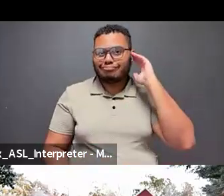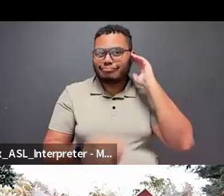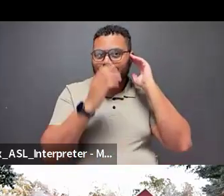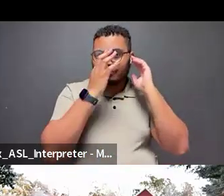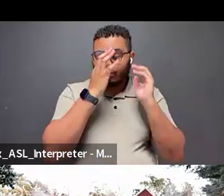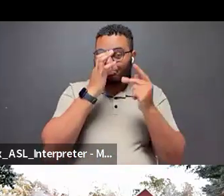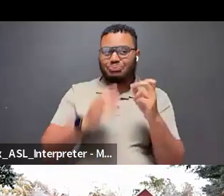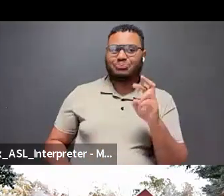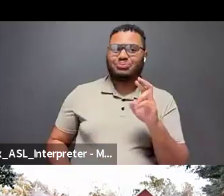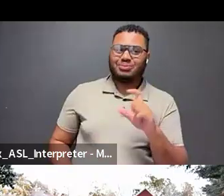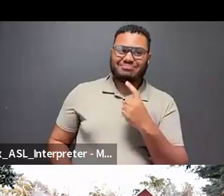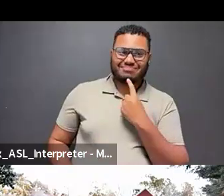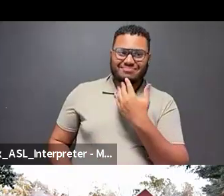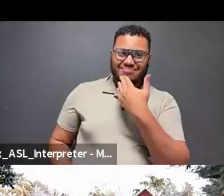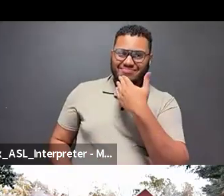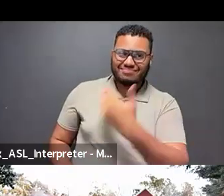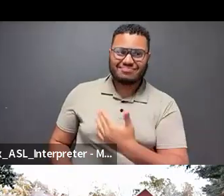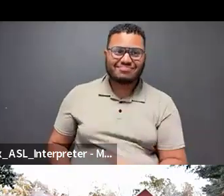Thank you.